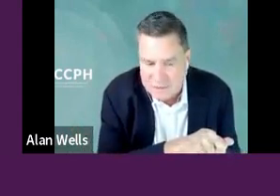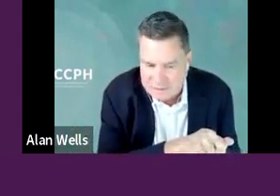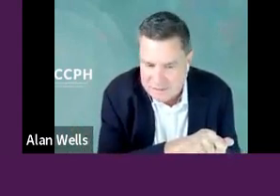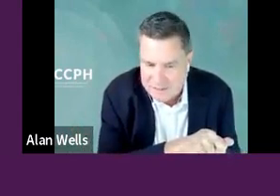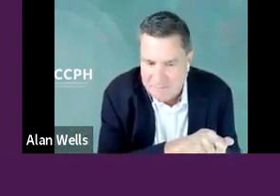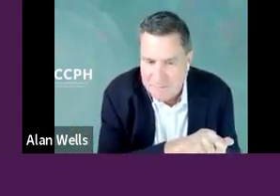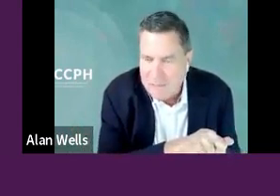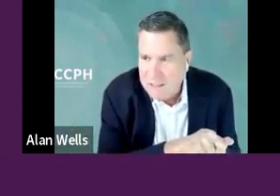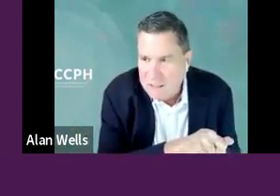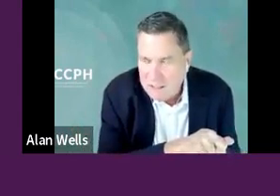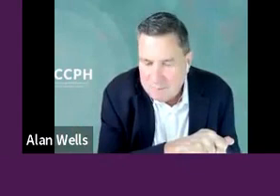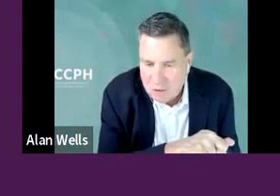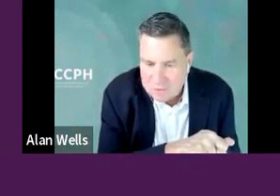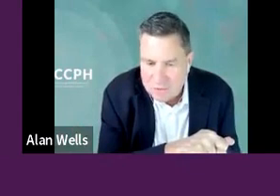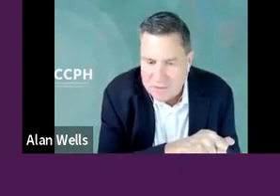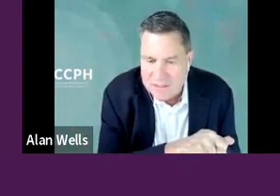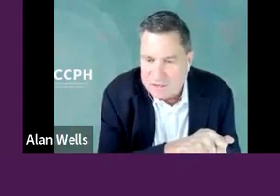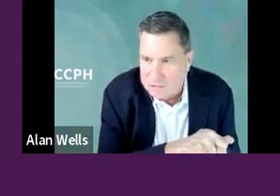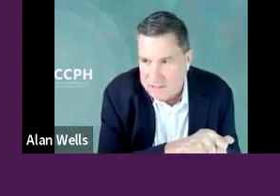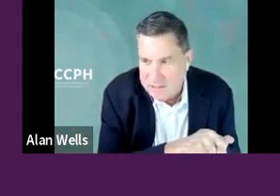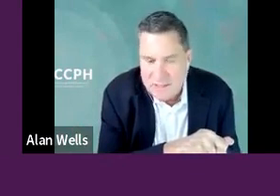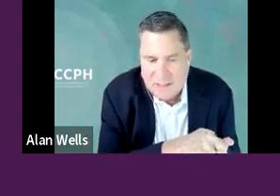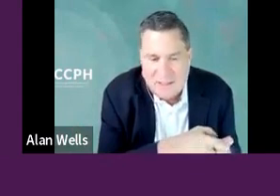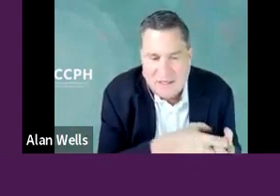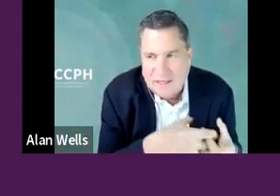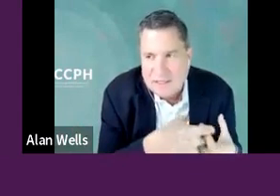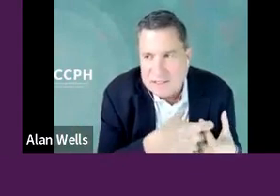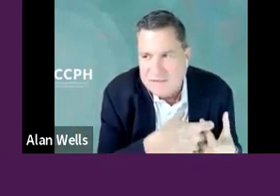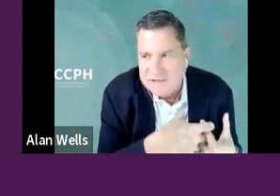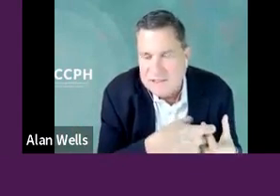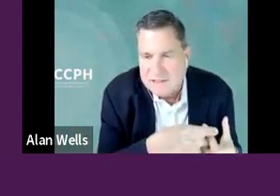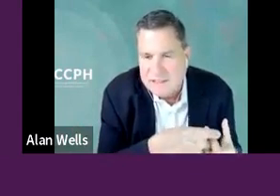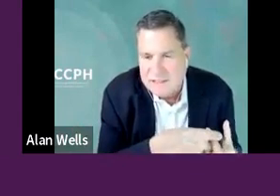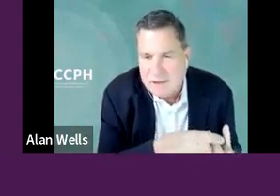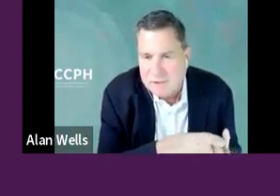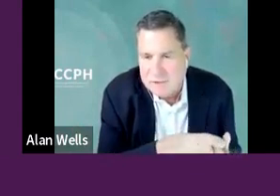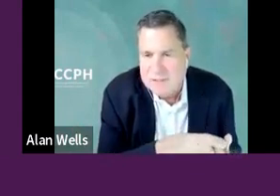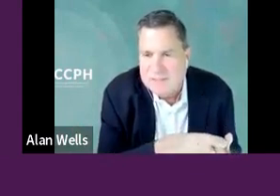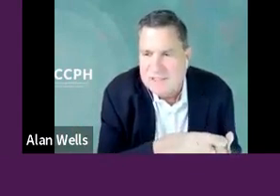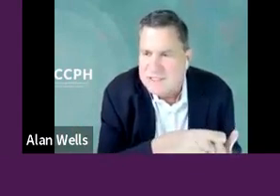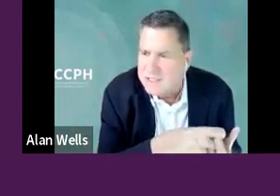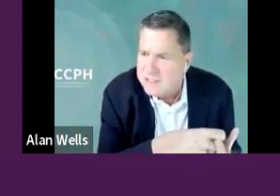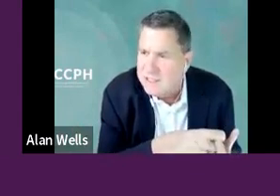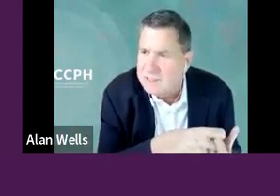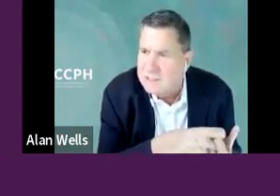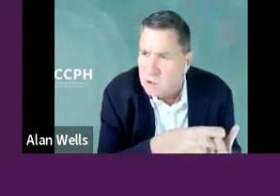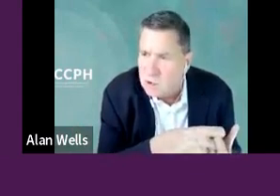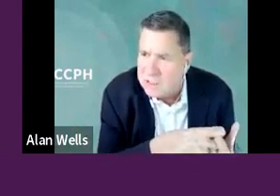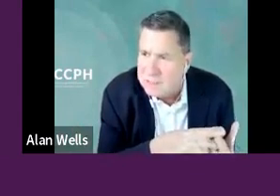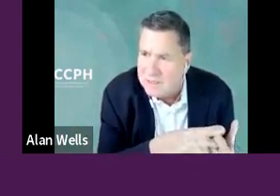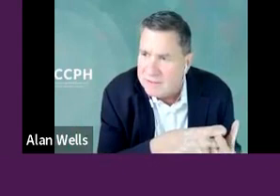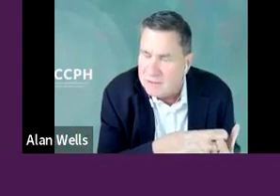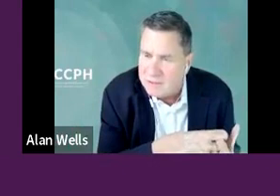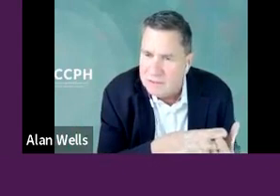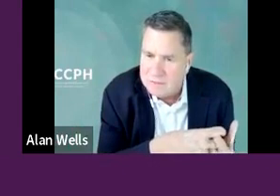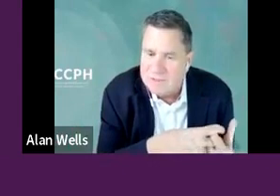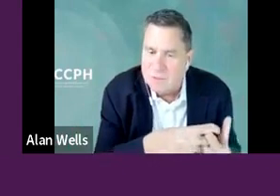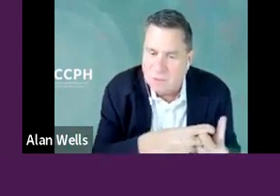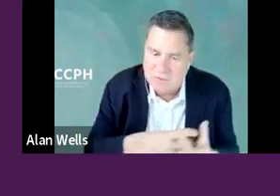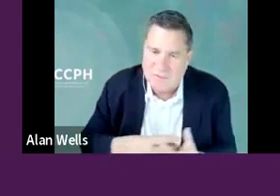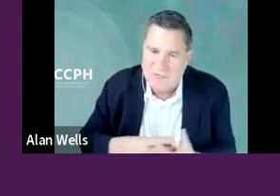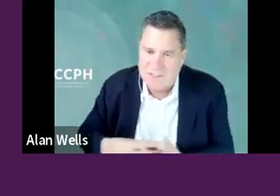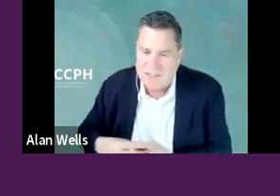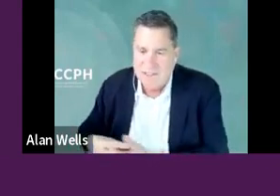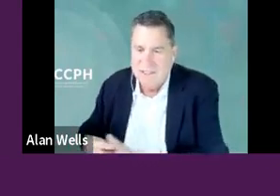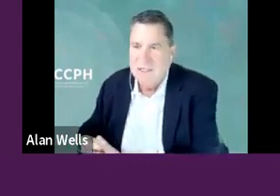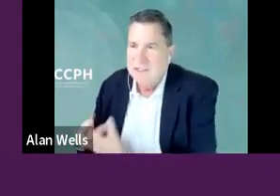teaching very much like we're doing today, partnering and training, and actually facilitating partnerships and studying and learning about